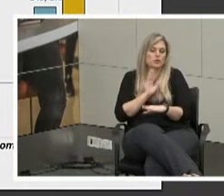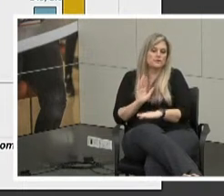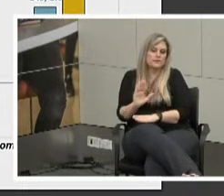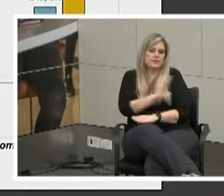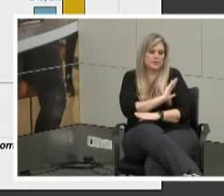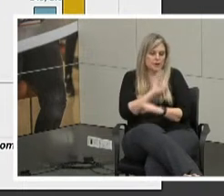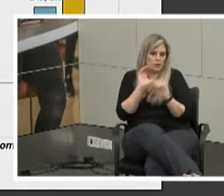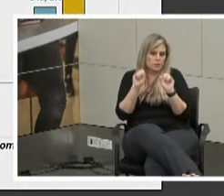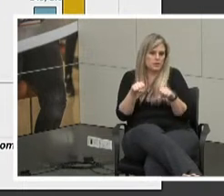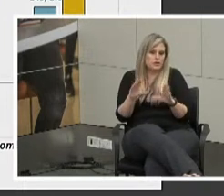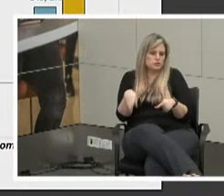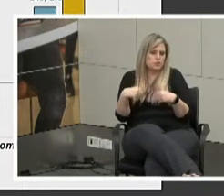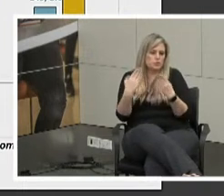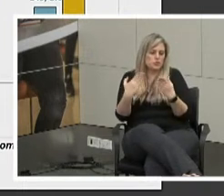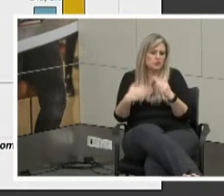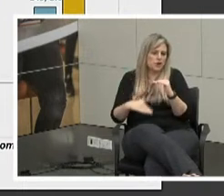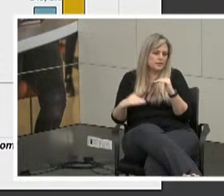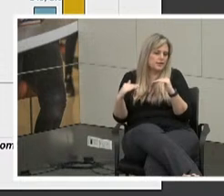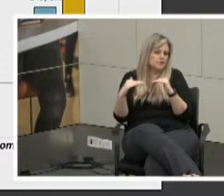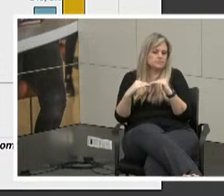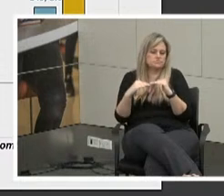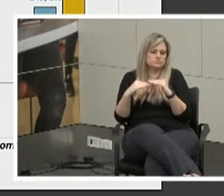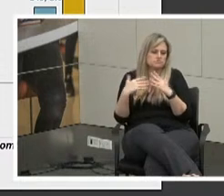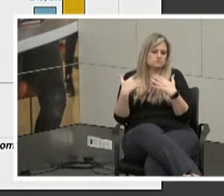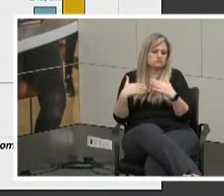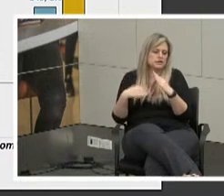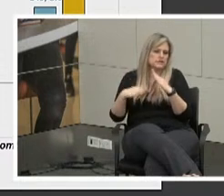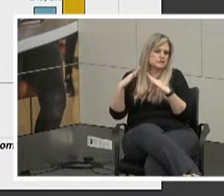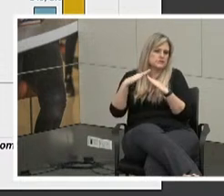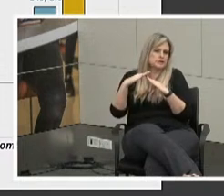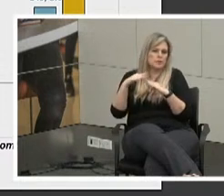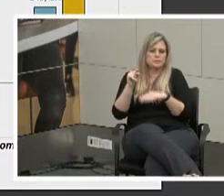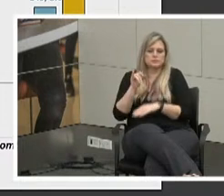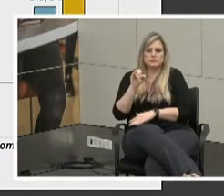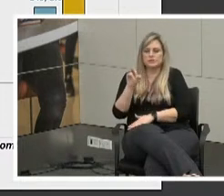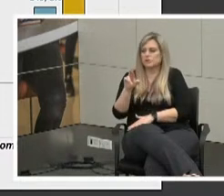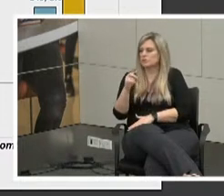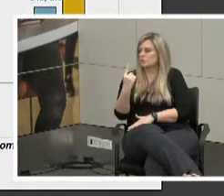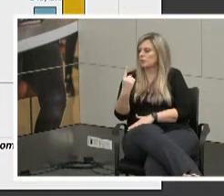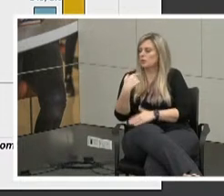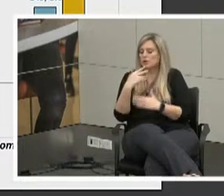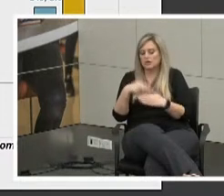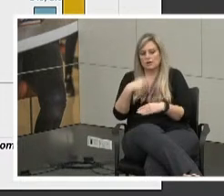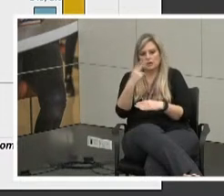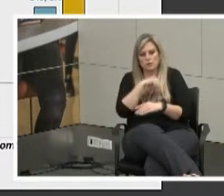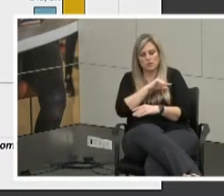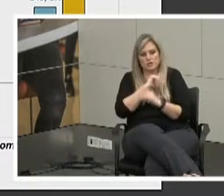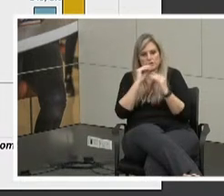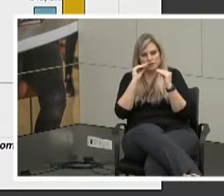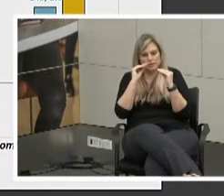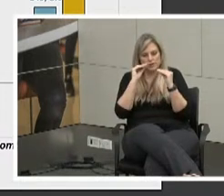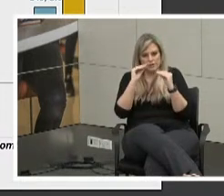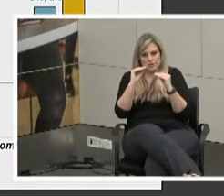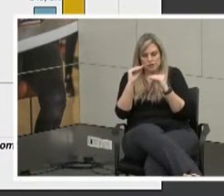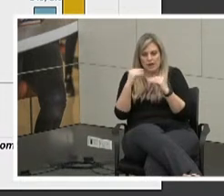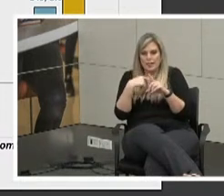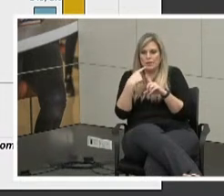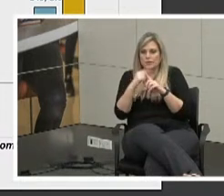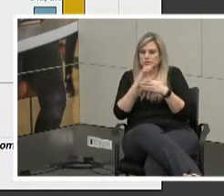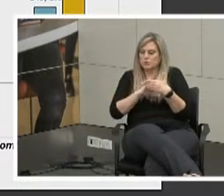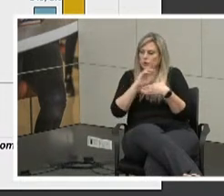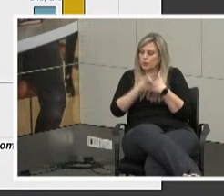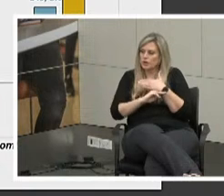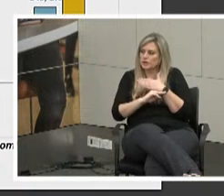um provide that tier one highquality instruction along with the um curriculum guidelines